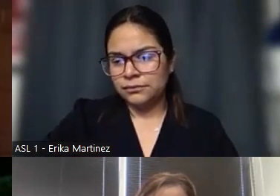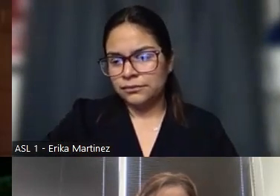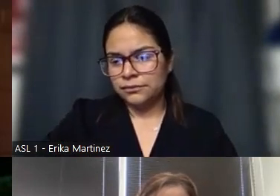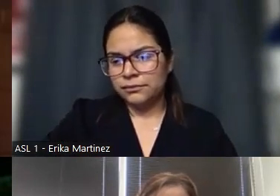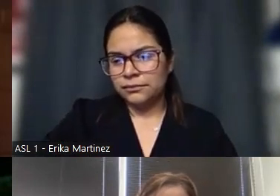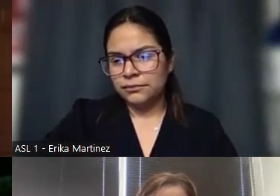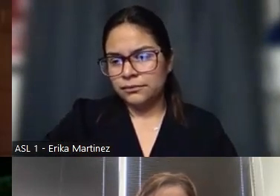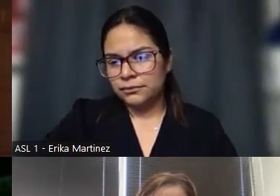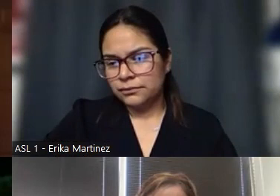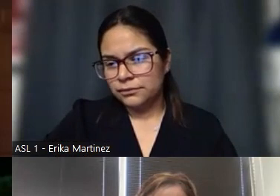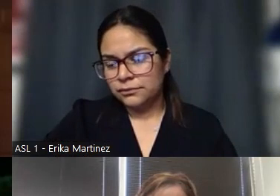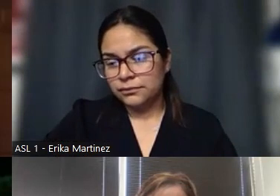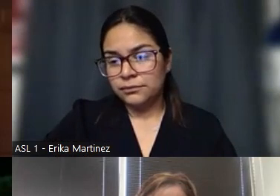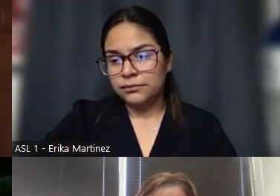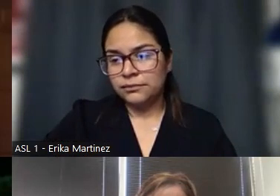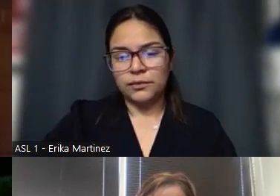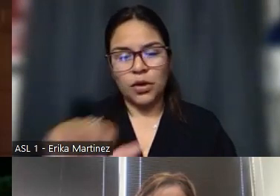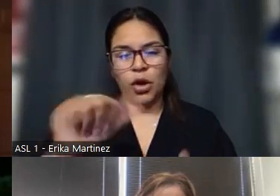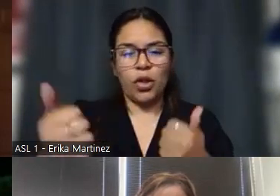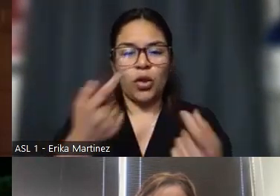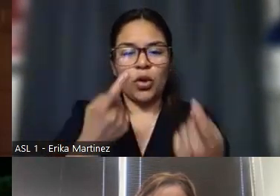Any other questions or comments from the committee?